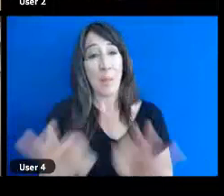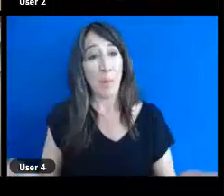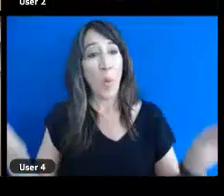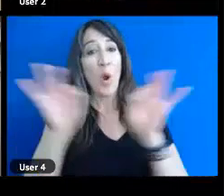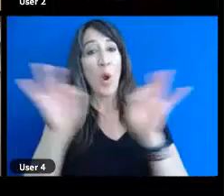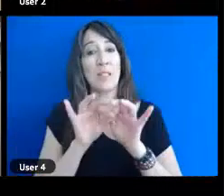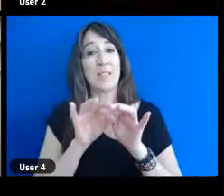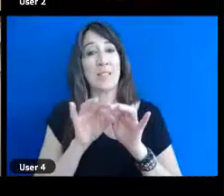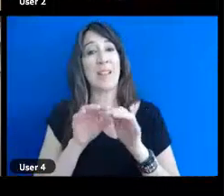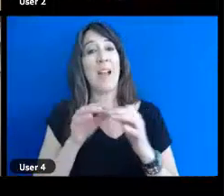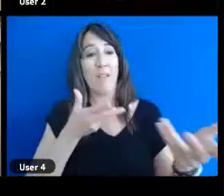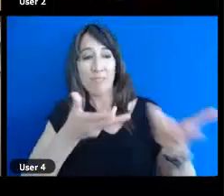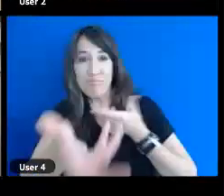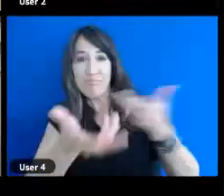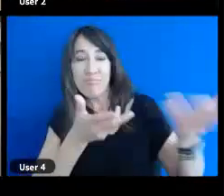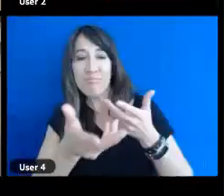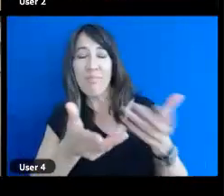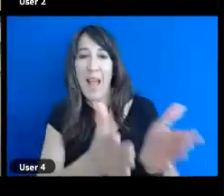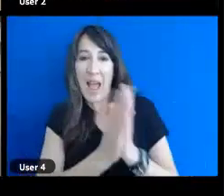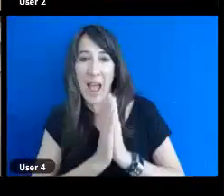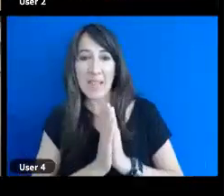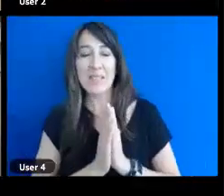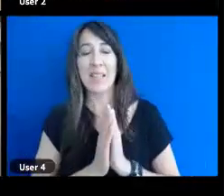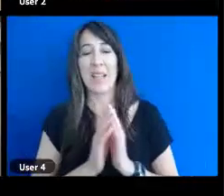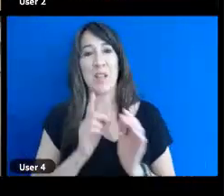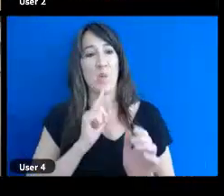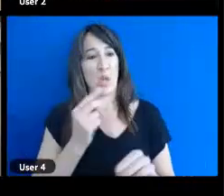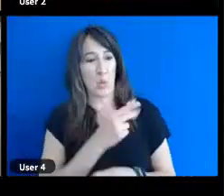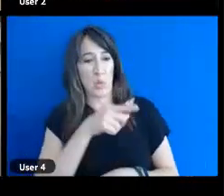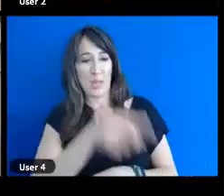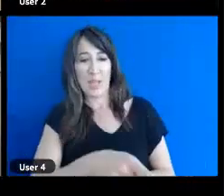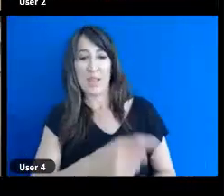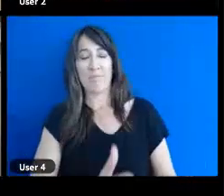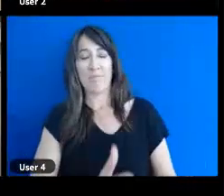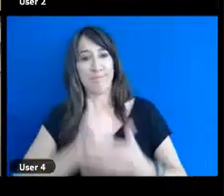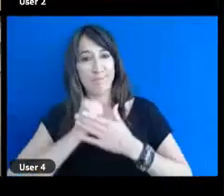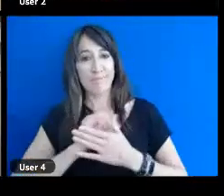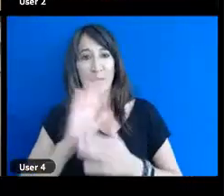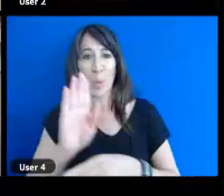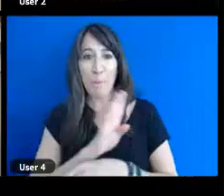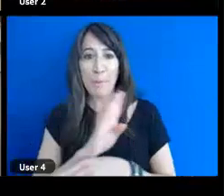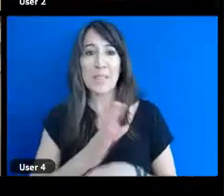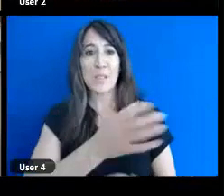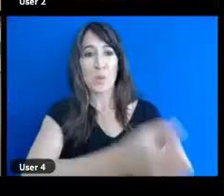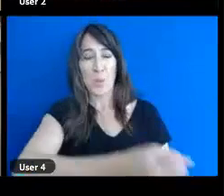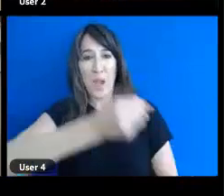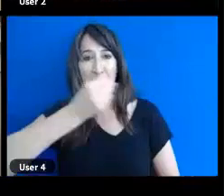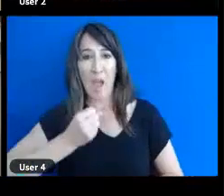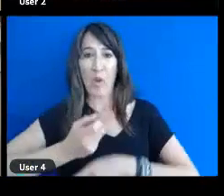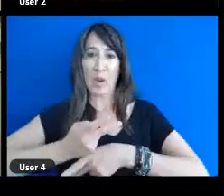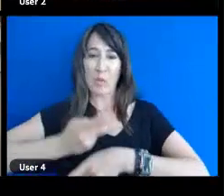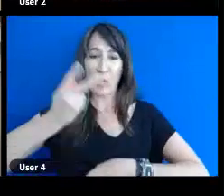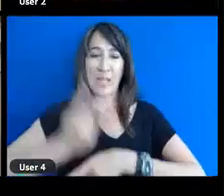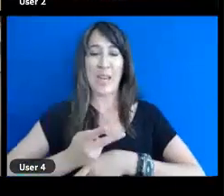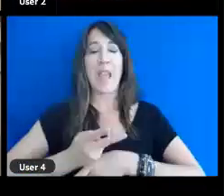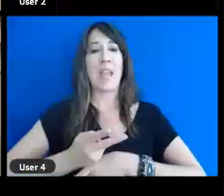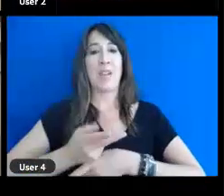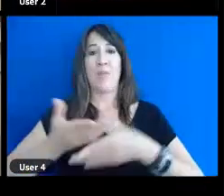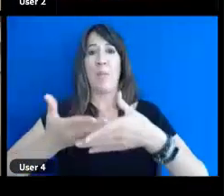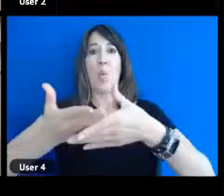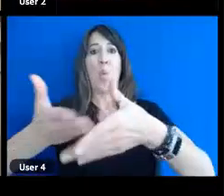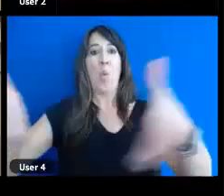songbook. They were saying the same thing. This can really be leveraged to make it easier and more cost effective for you